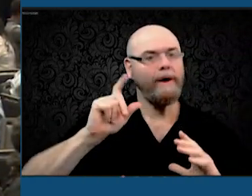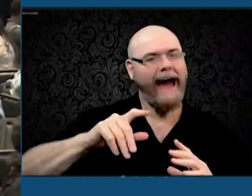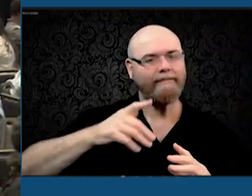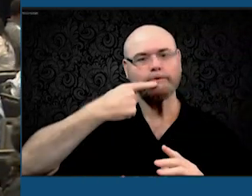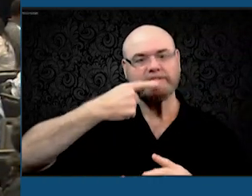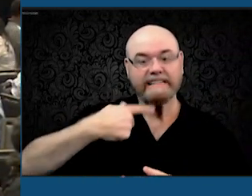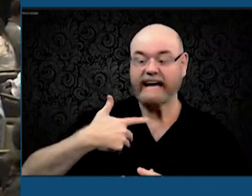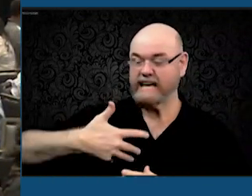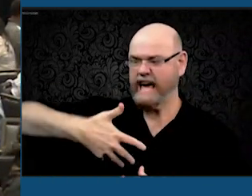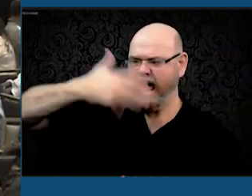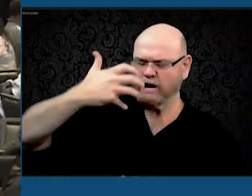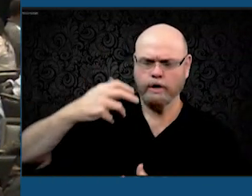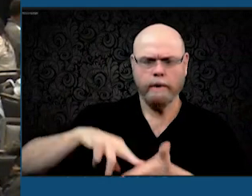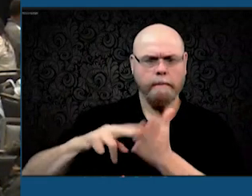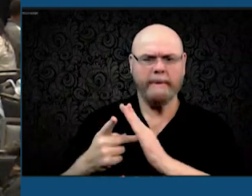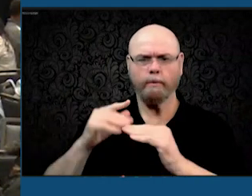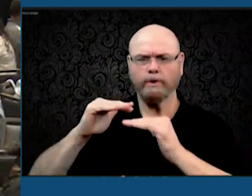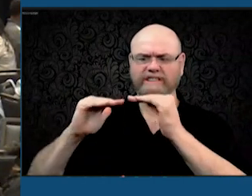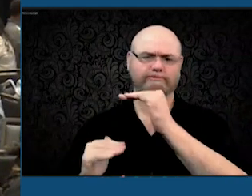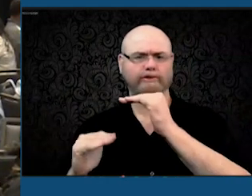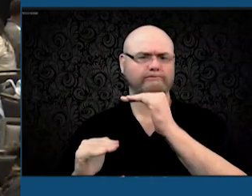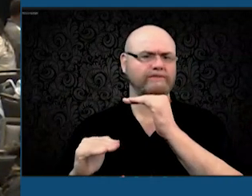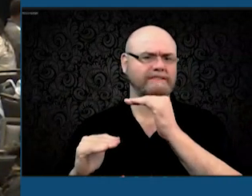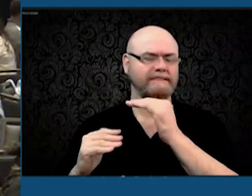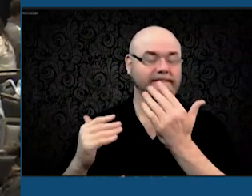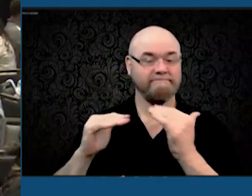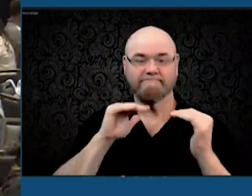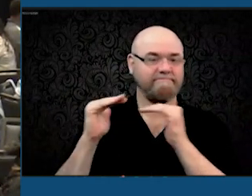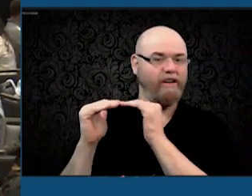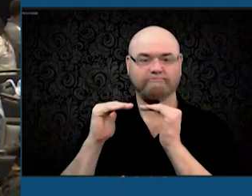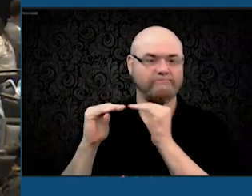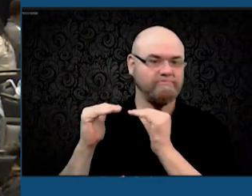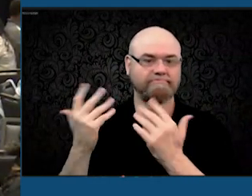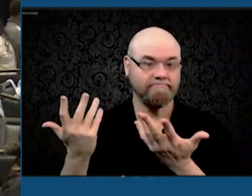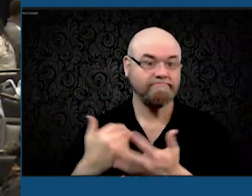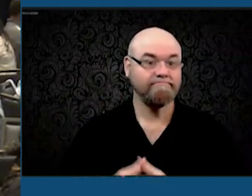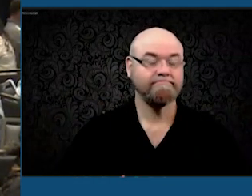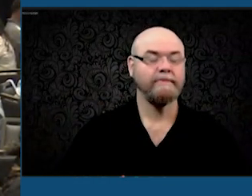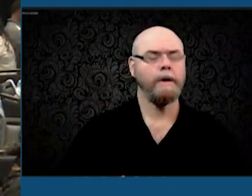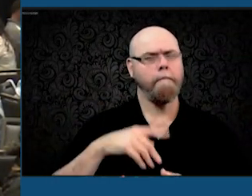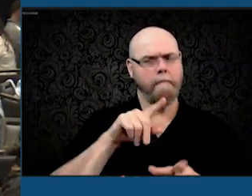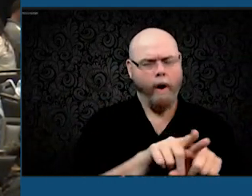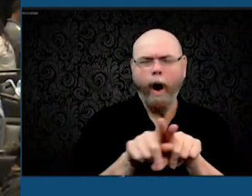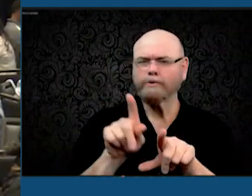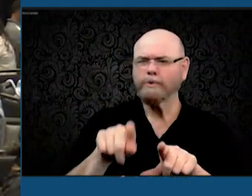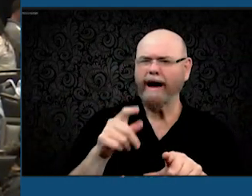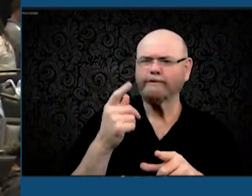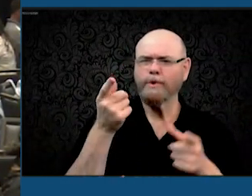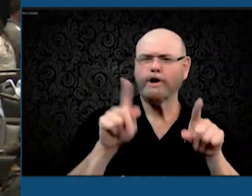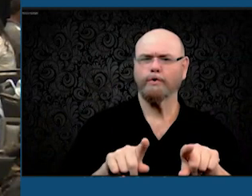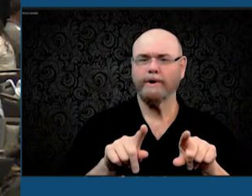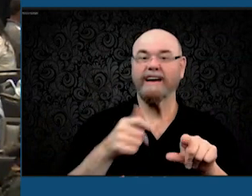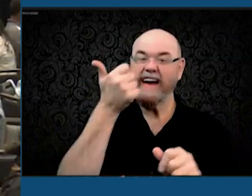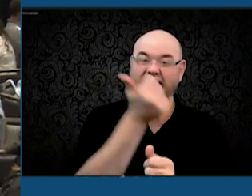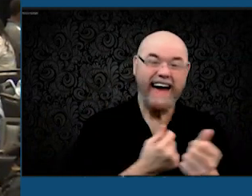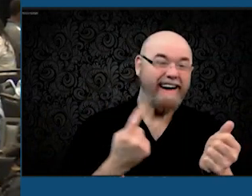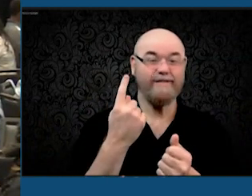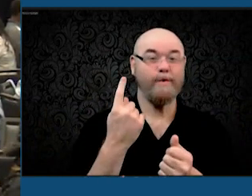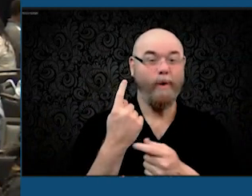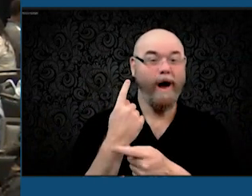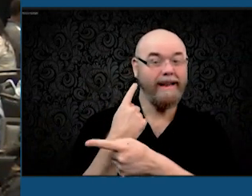injustice. But we also have to agree that everyone in this room is going to experience anger in a different